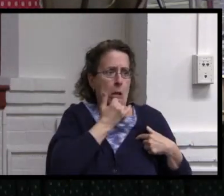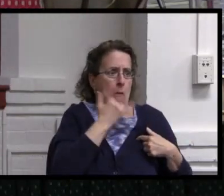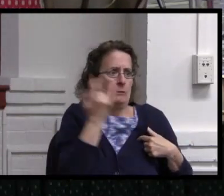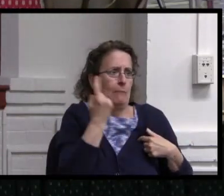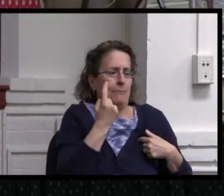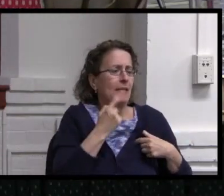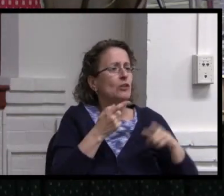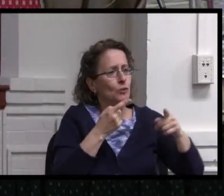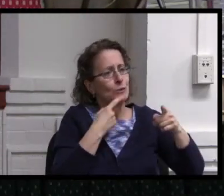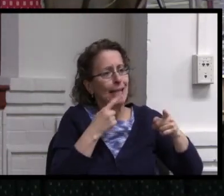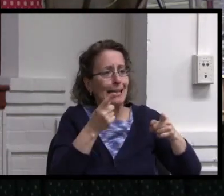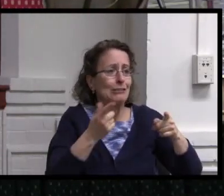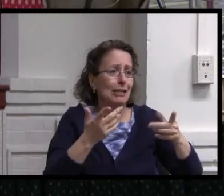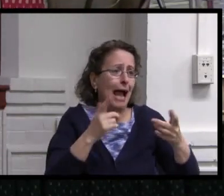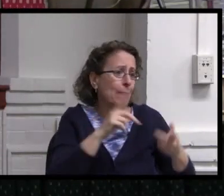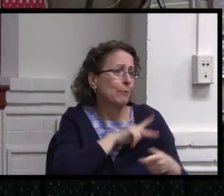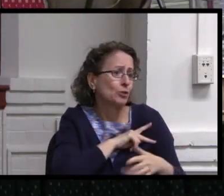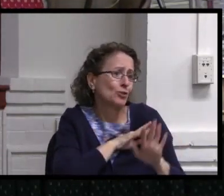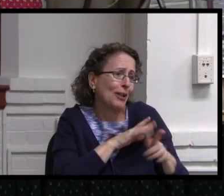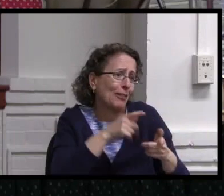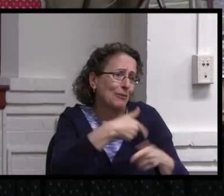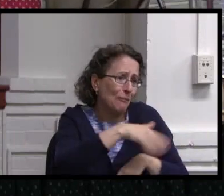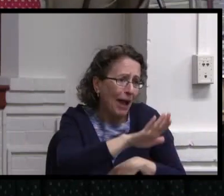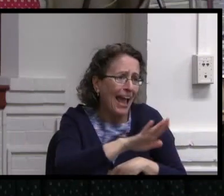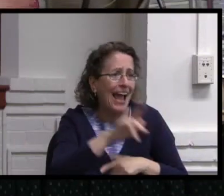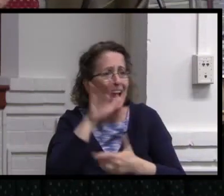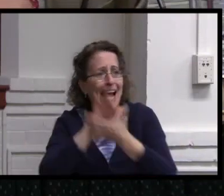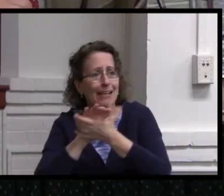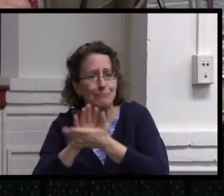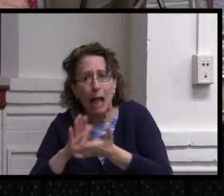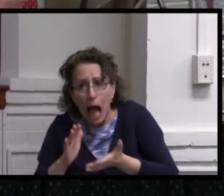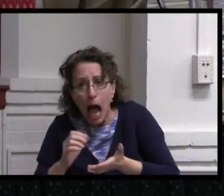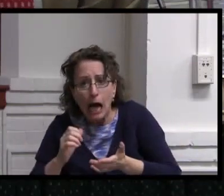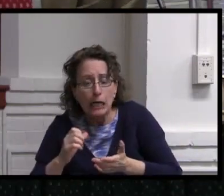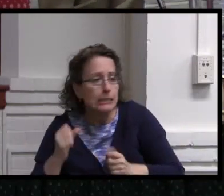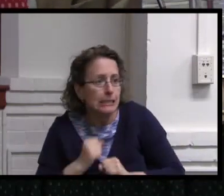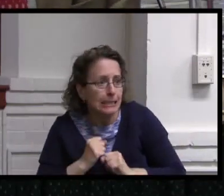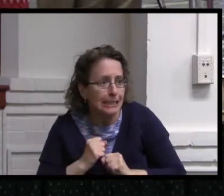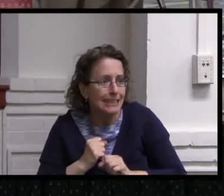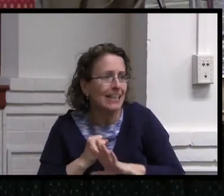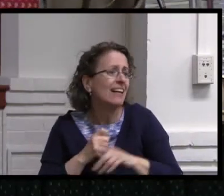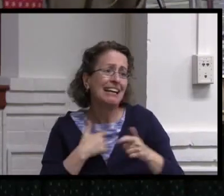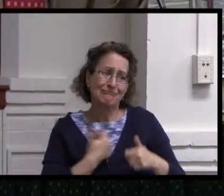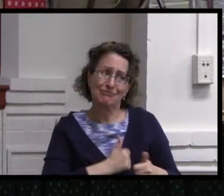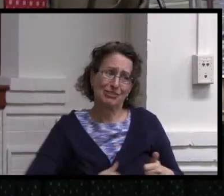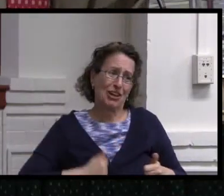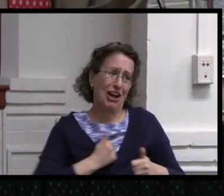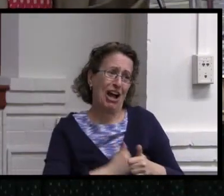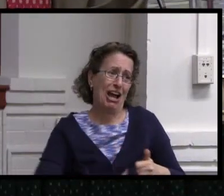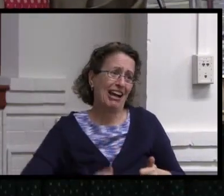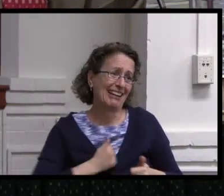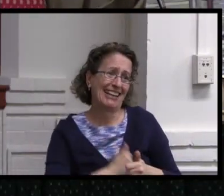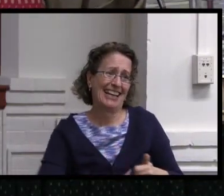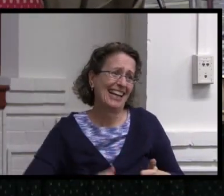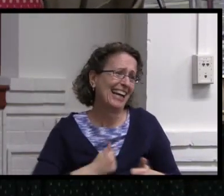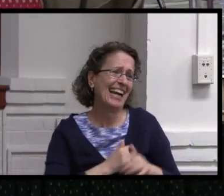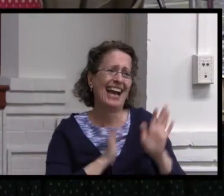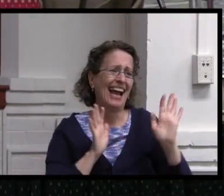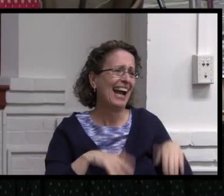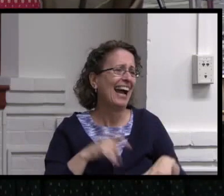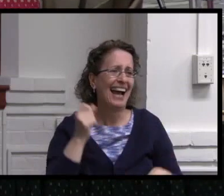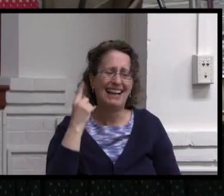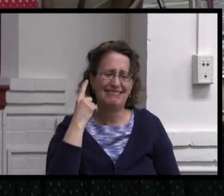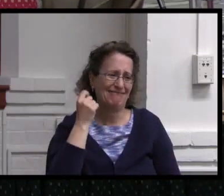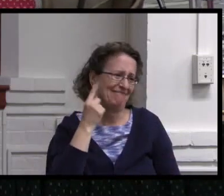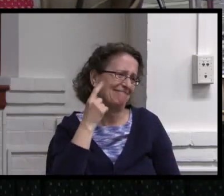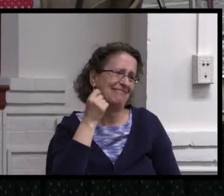So on behalf of the staff, what I would say is we feel for the Drozdovas. We understand that these things